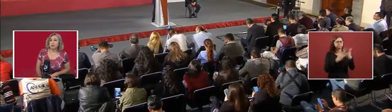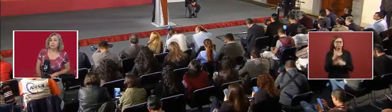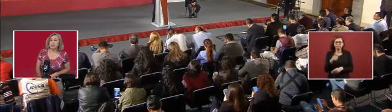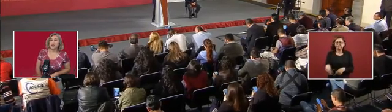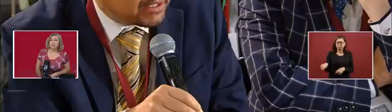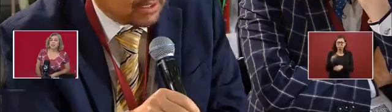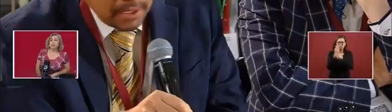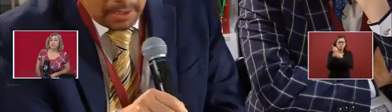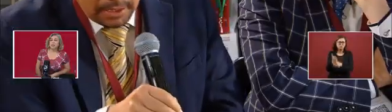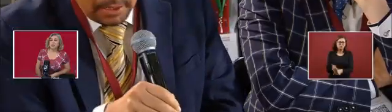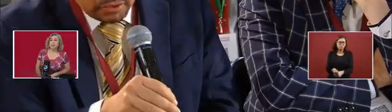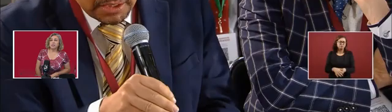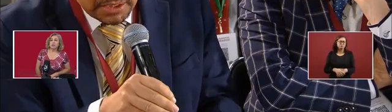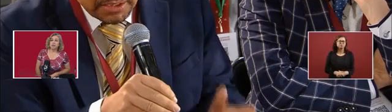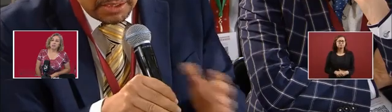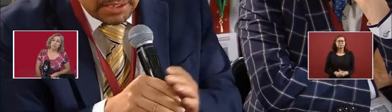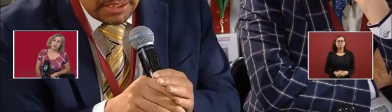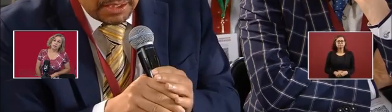We opened